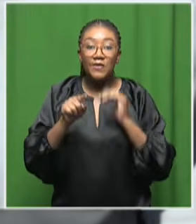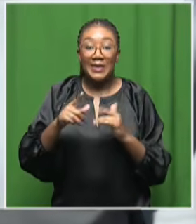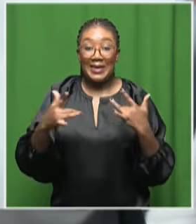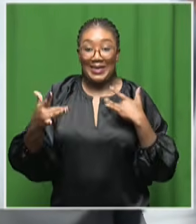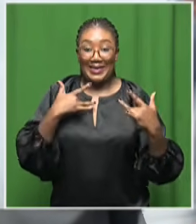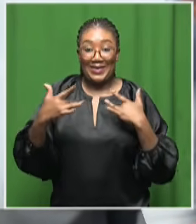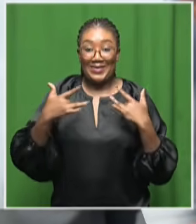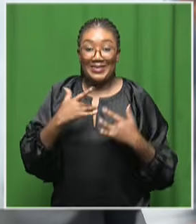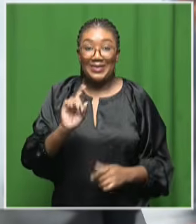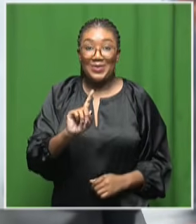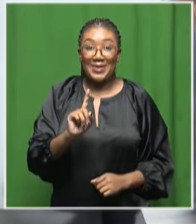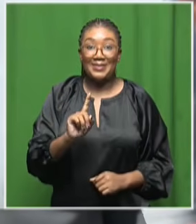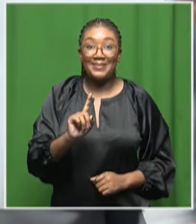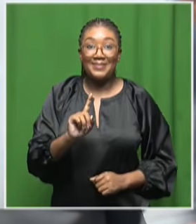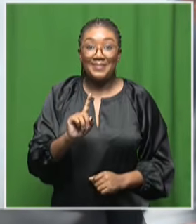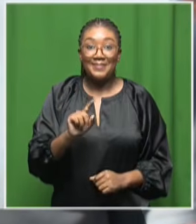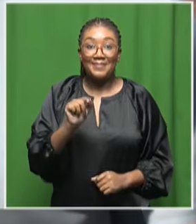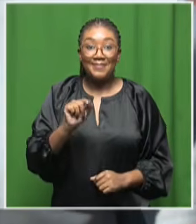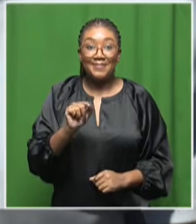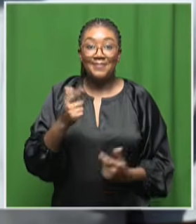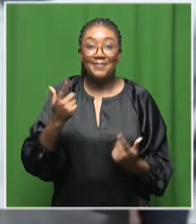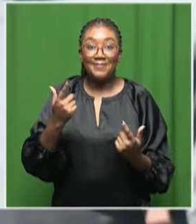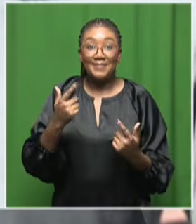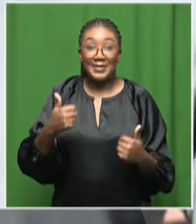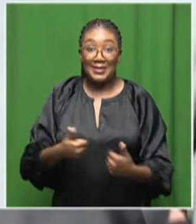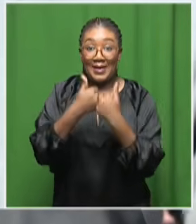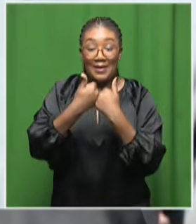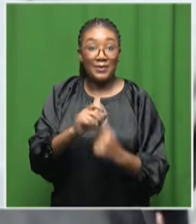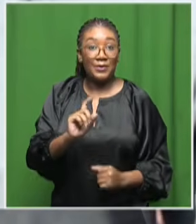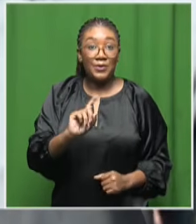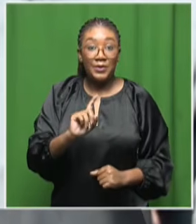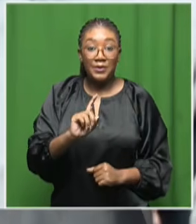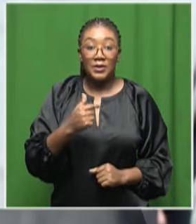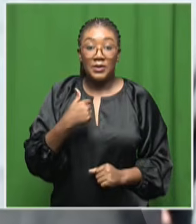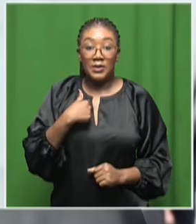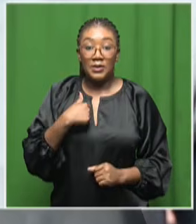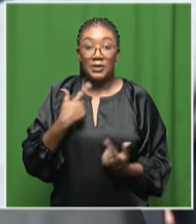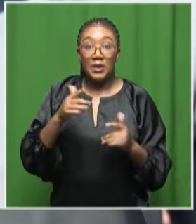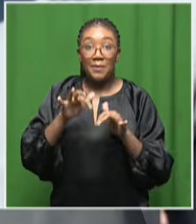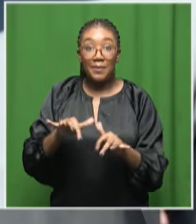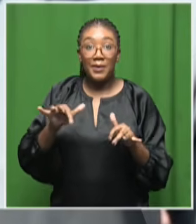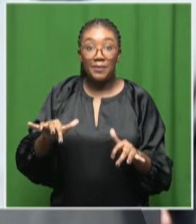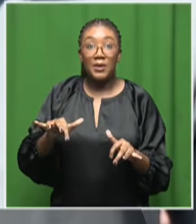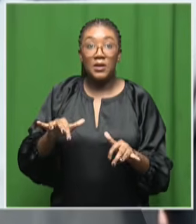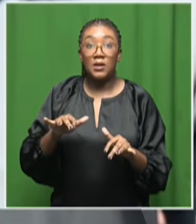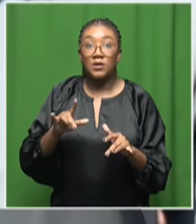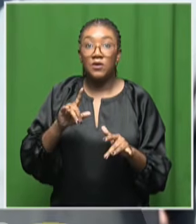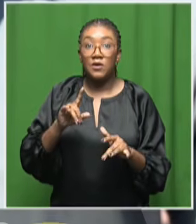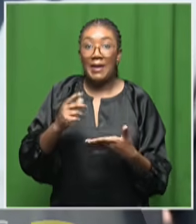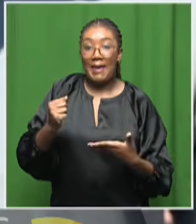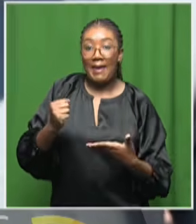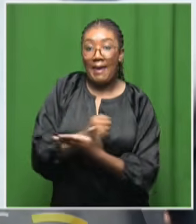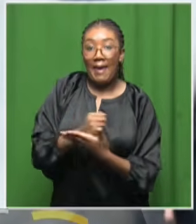greatest challenge is that we have quite a number of challenges here. Undocumented residents,